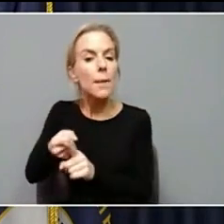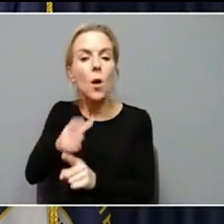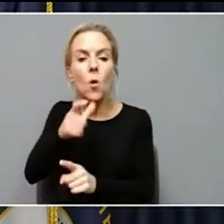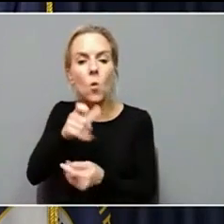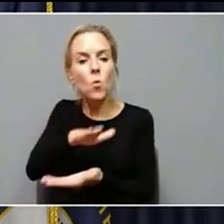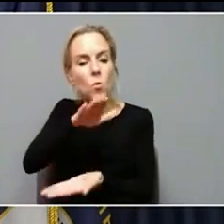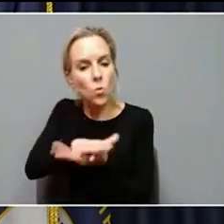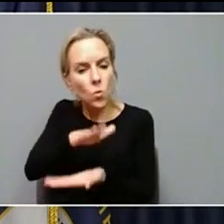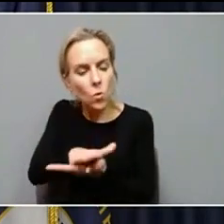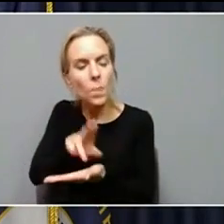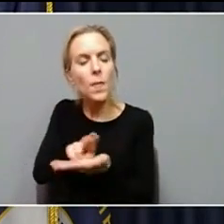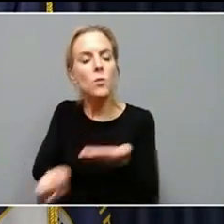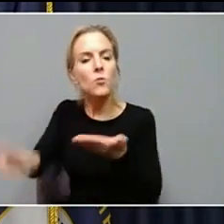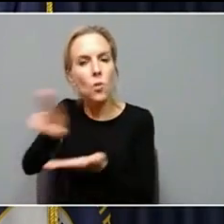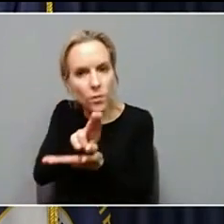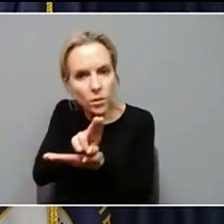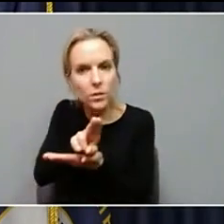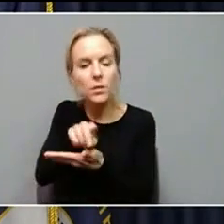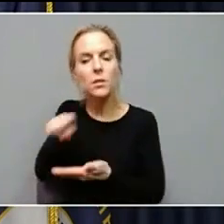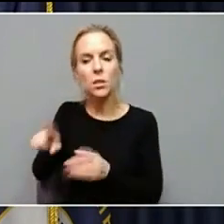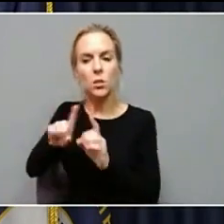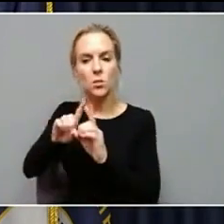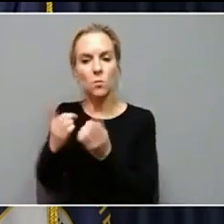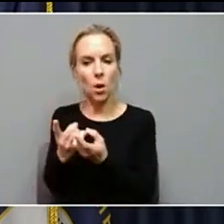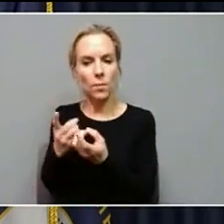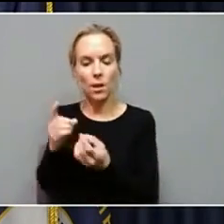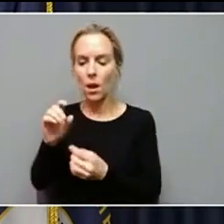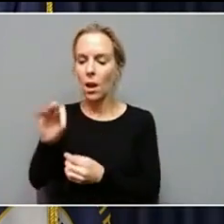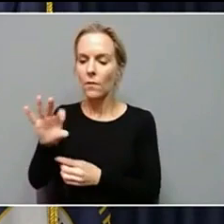universities, Department of Corrections.